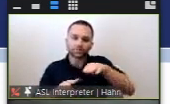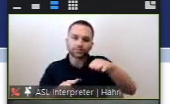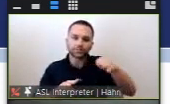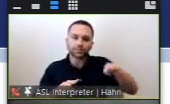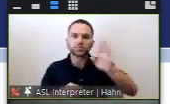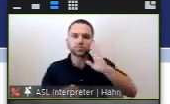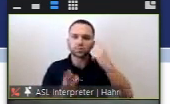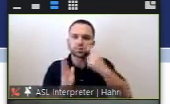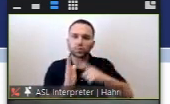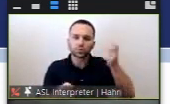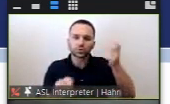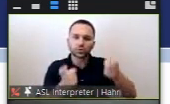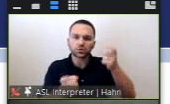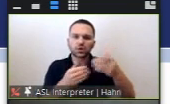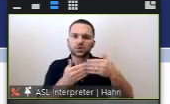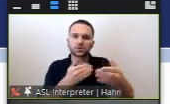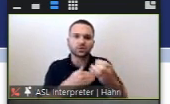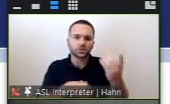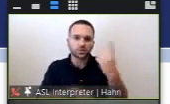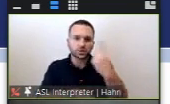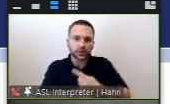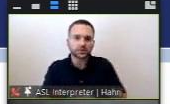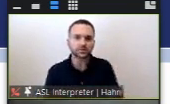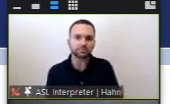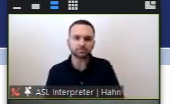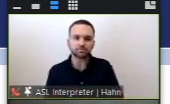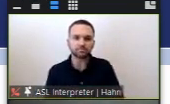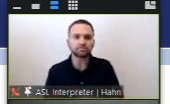the next couple of days. Next slide, please.